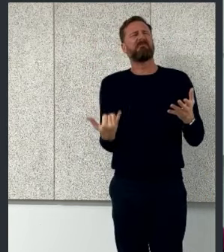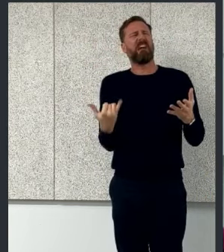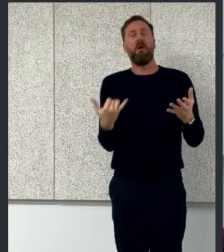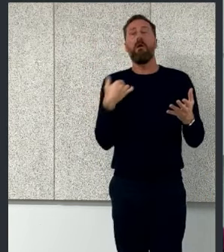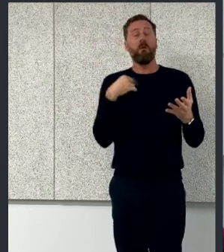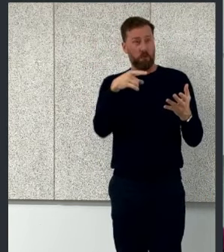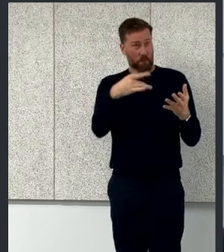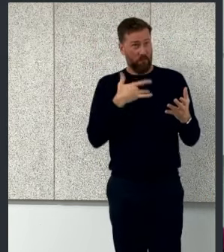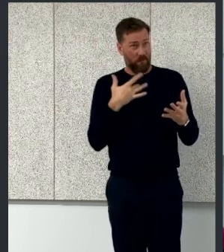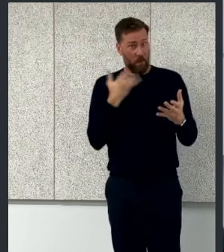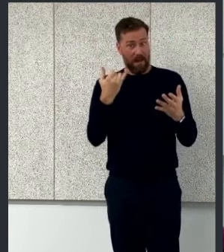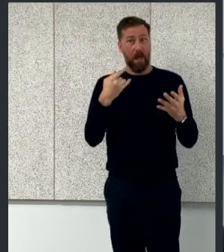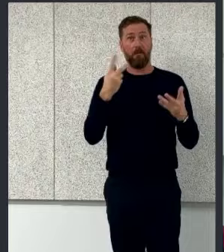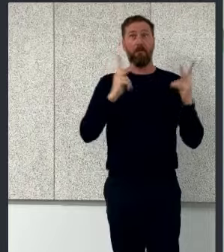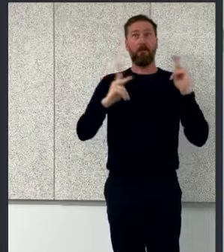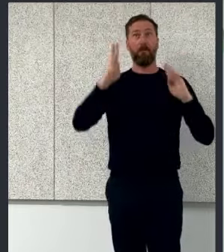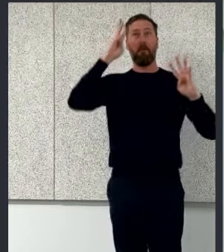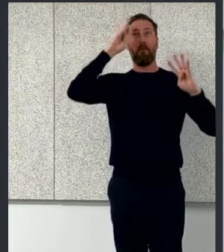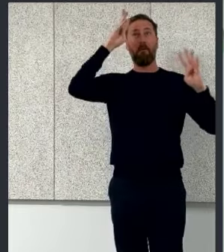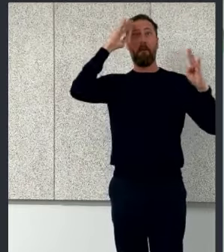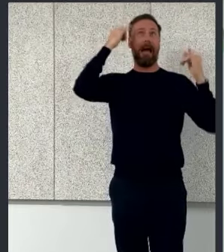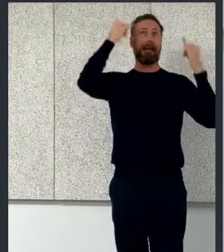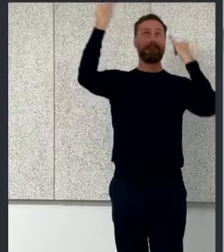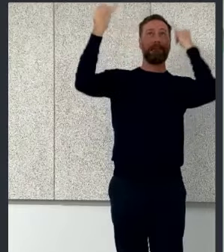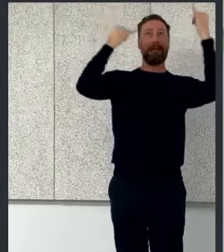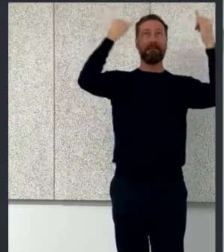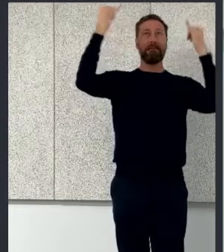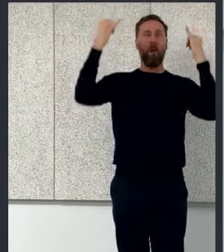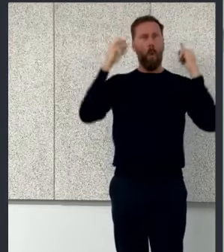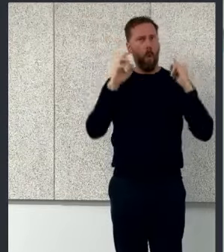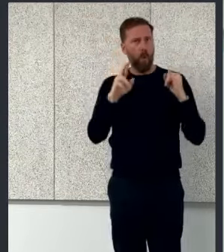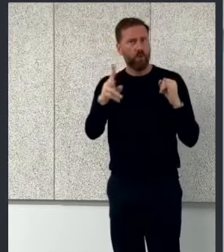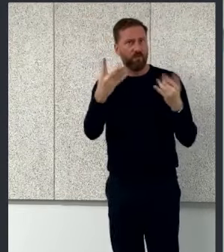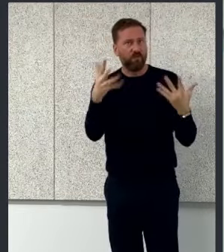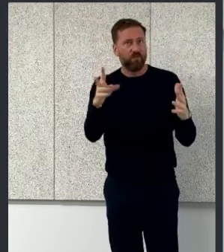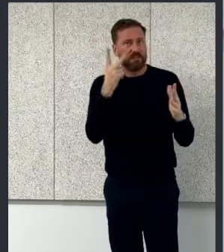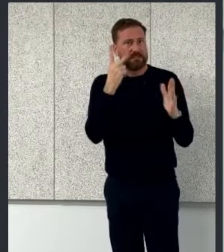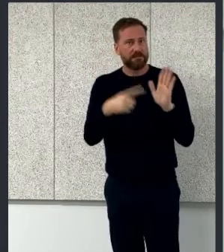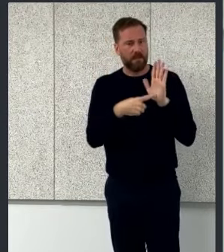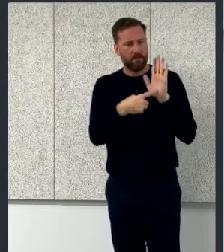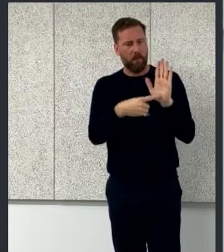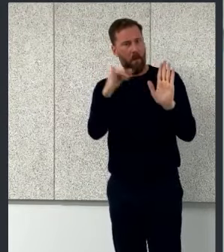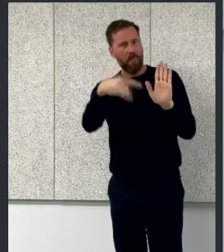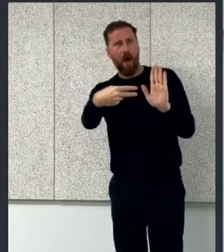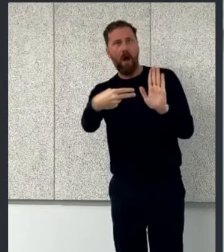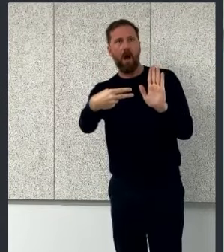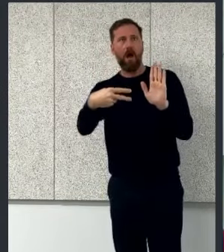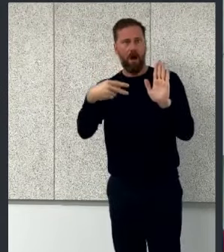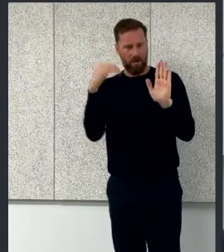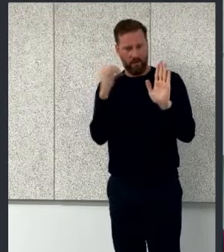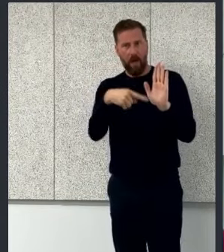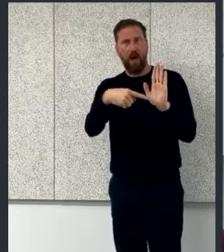or do you feel like you've seen any examples of like, oh, I think that's what that is?